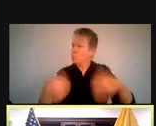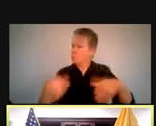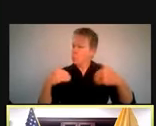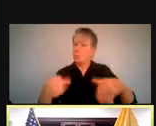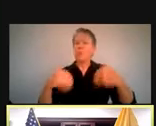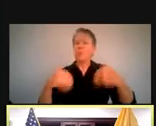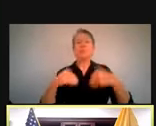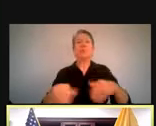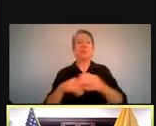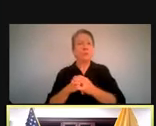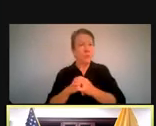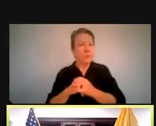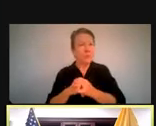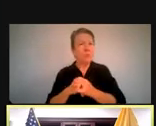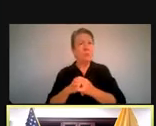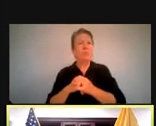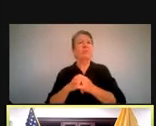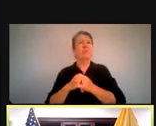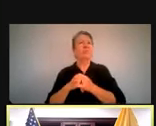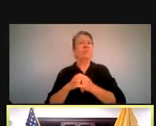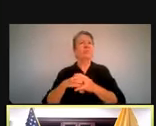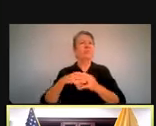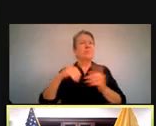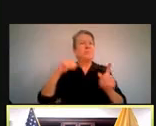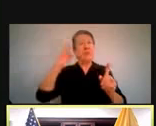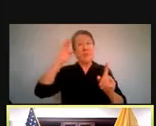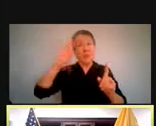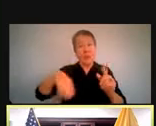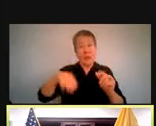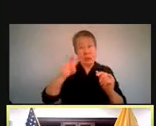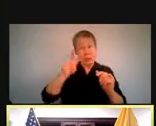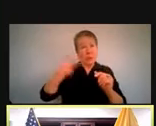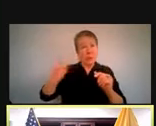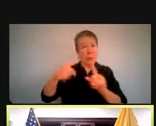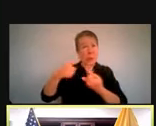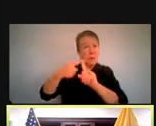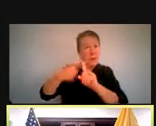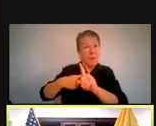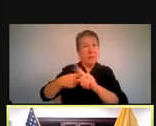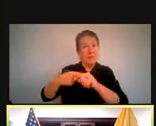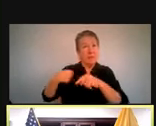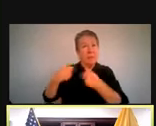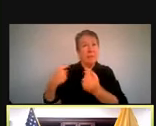22 months to earn what others did in 12.